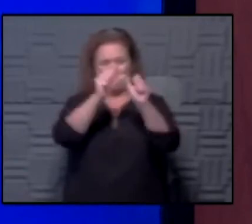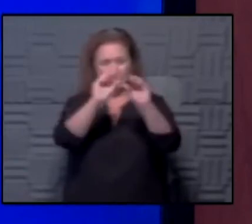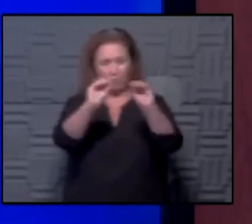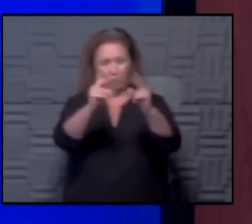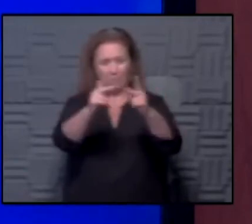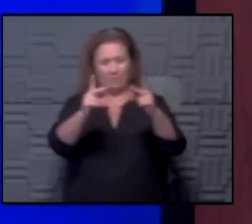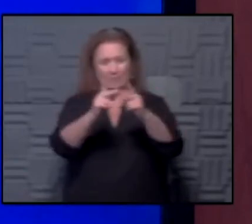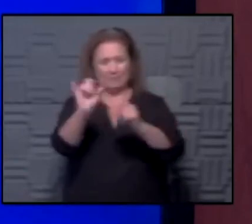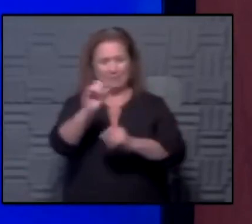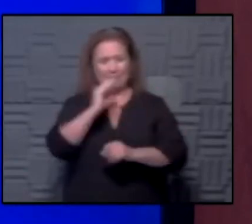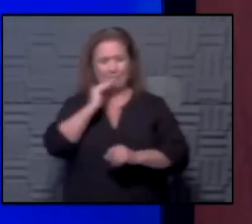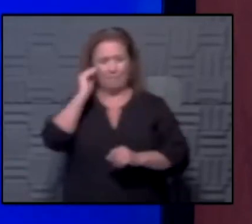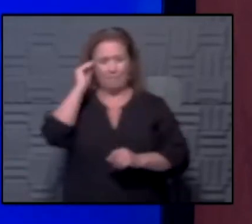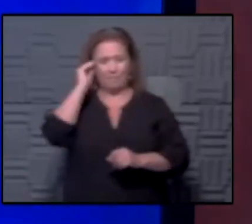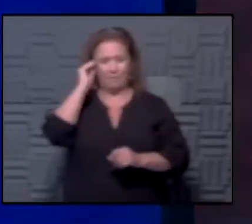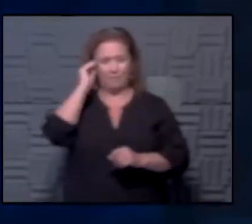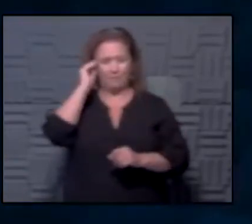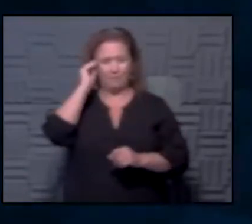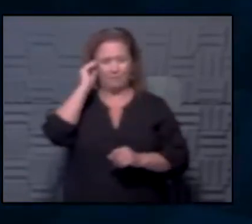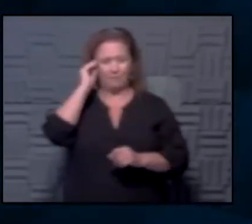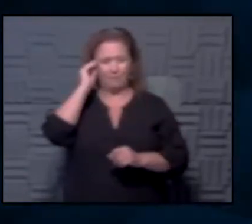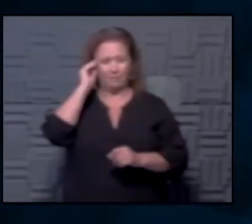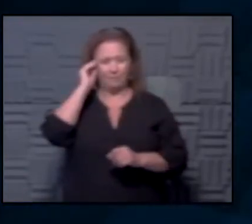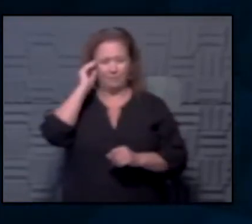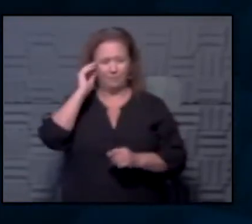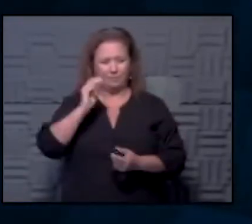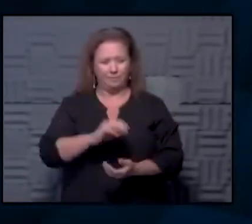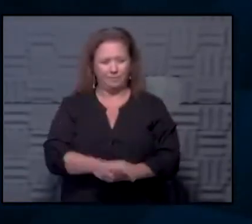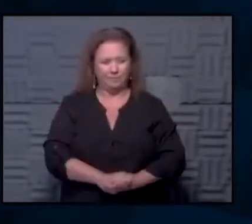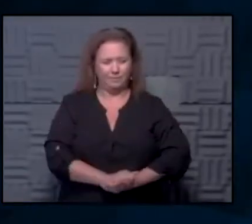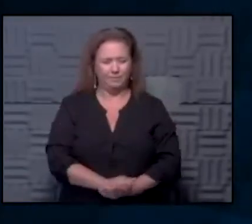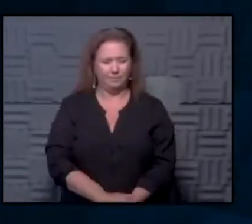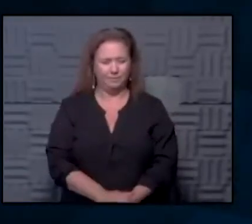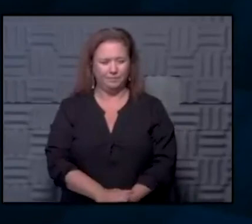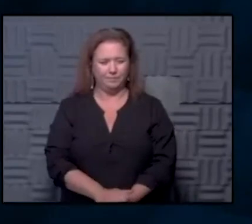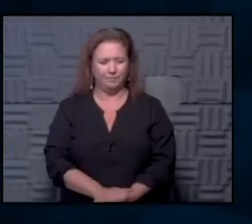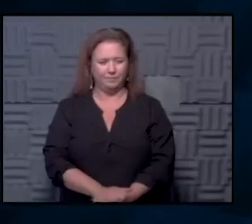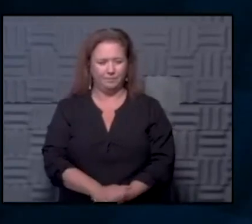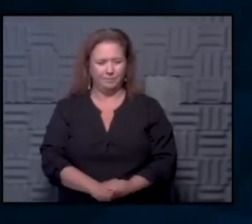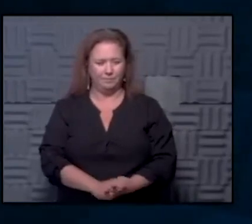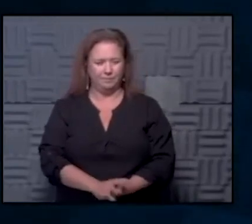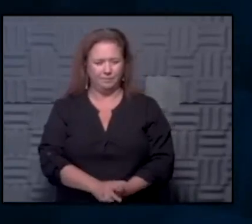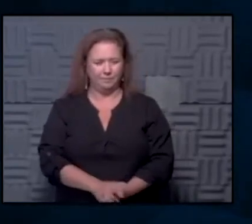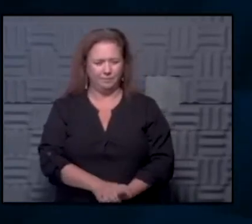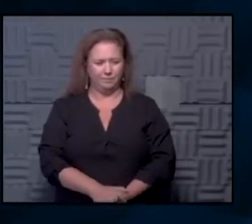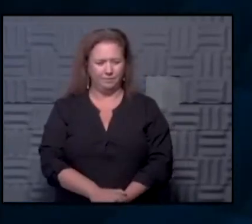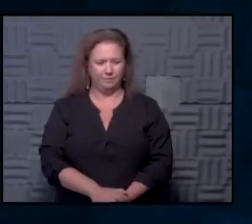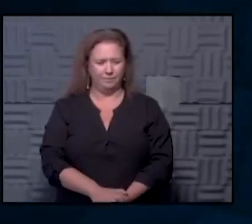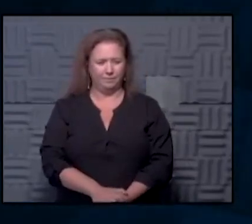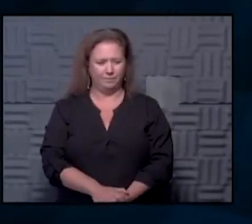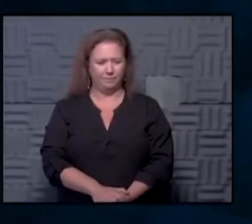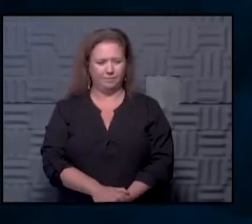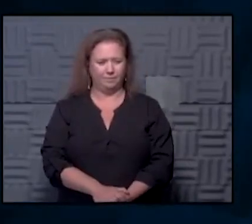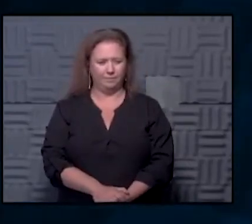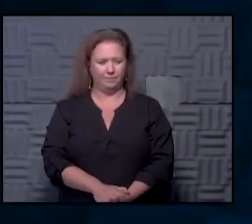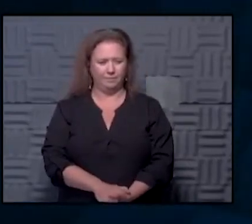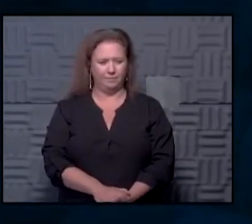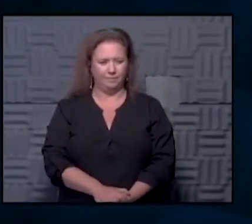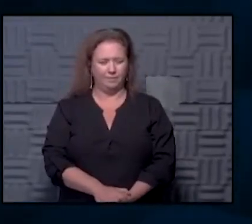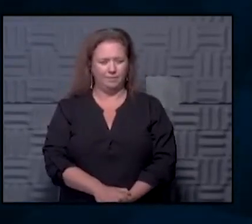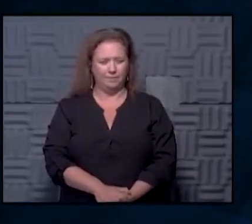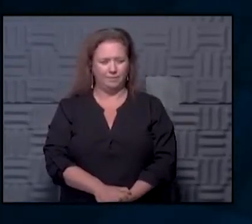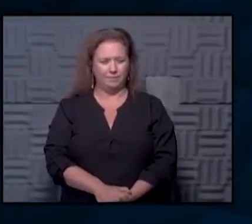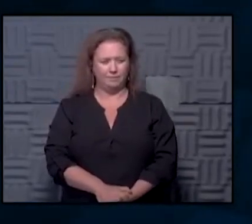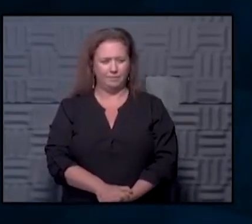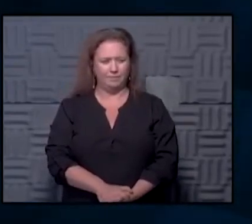no place at home like home. Today we have Ariel Brown from Wichita. Start when something first